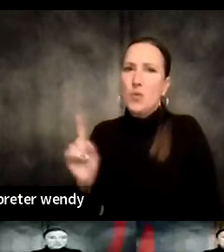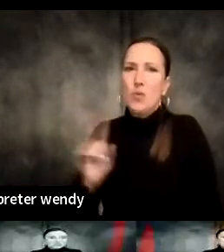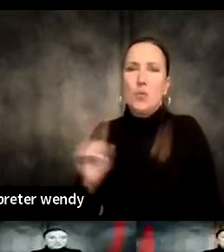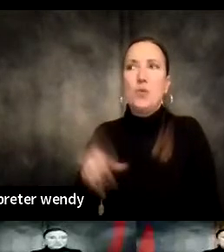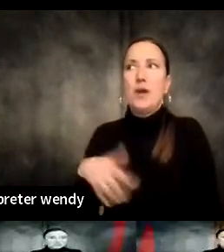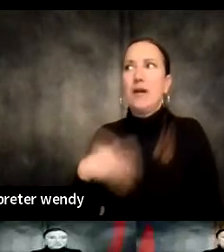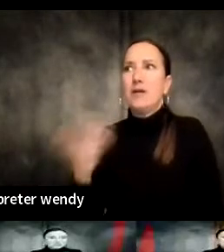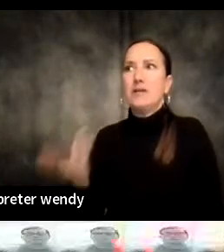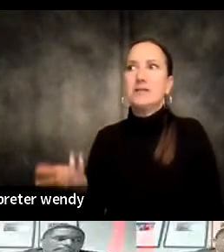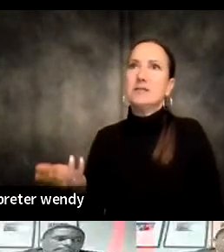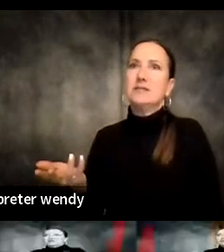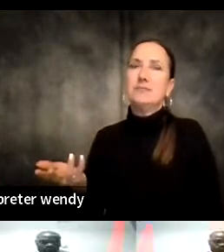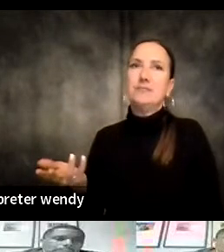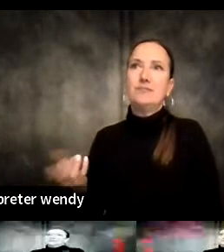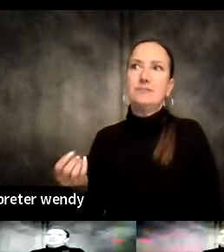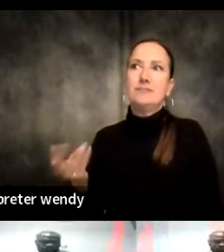the